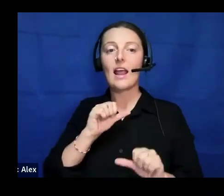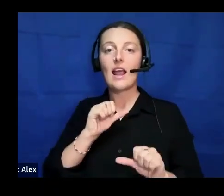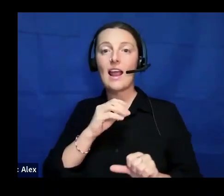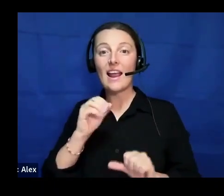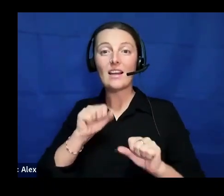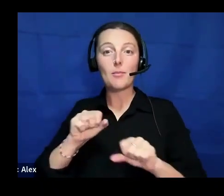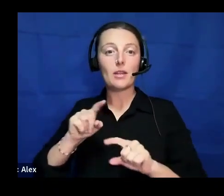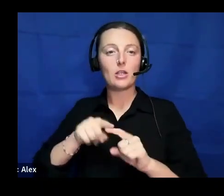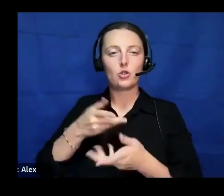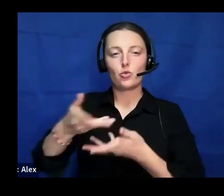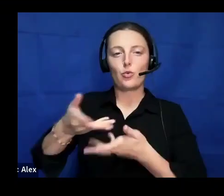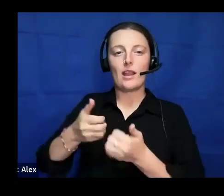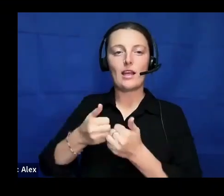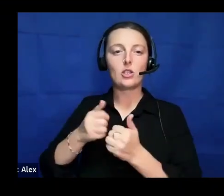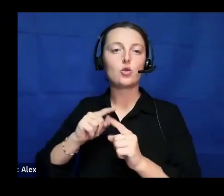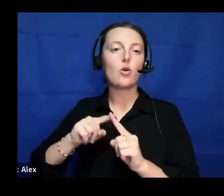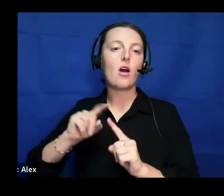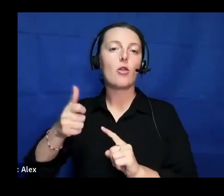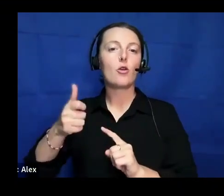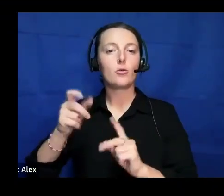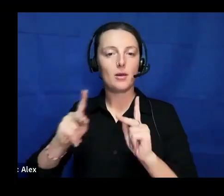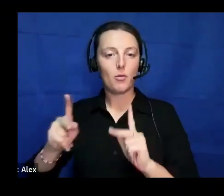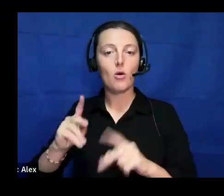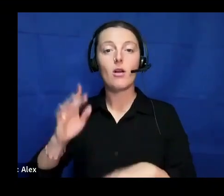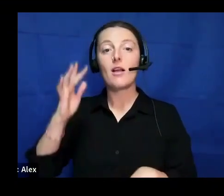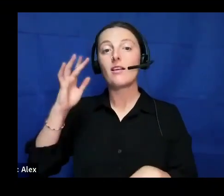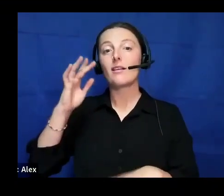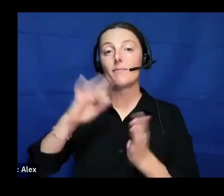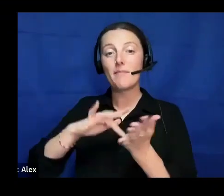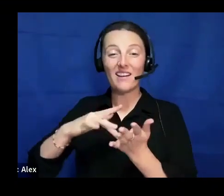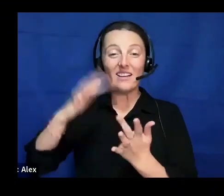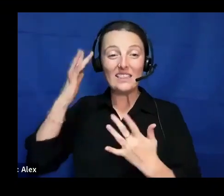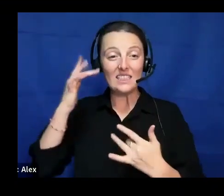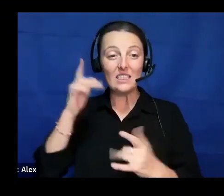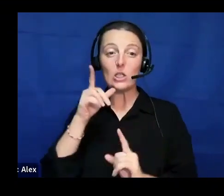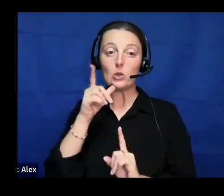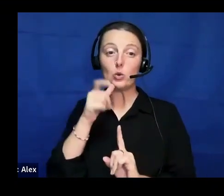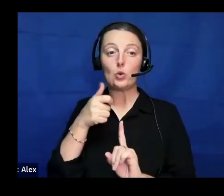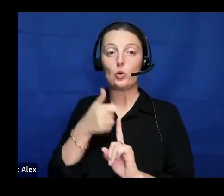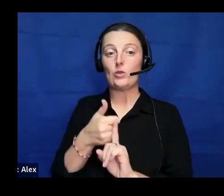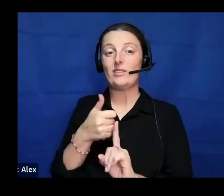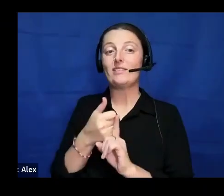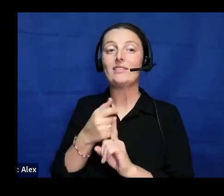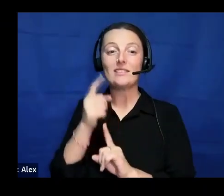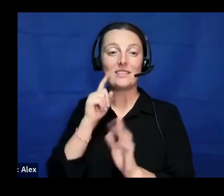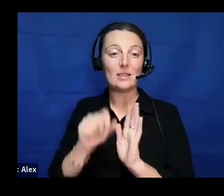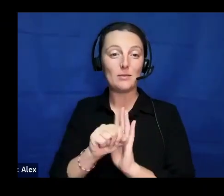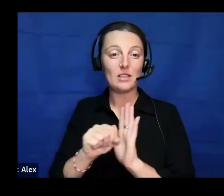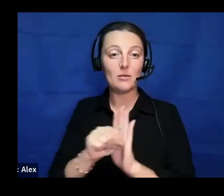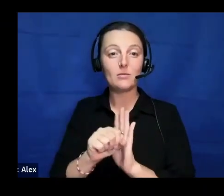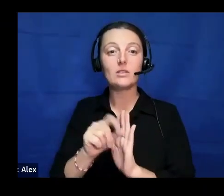whose symptoms are behaviors. Mental illnesses are treatable.